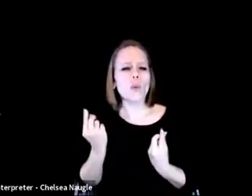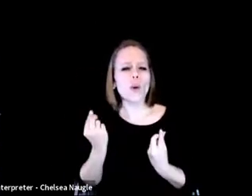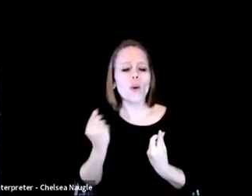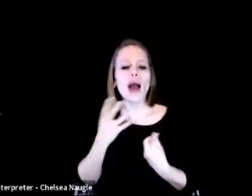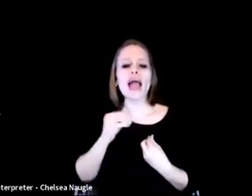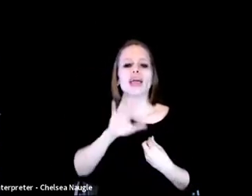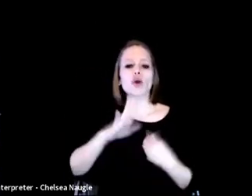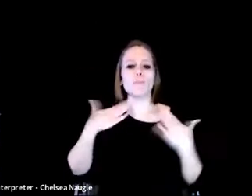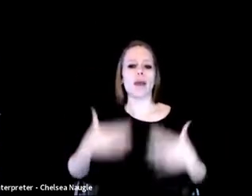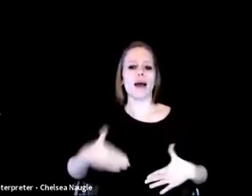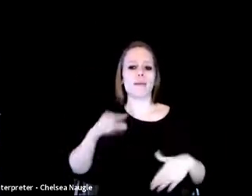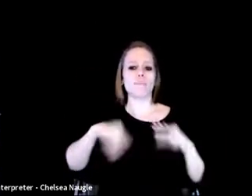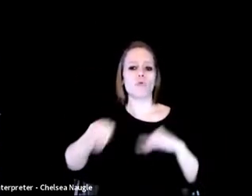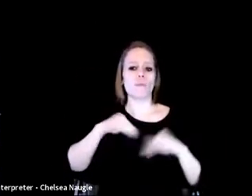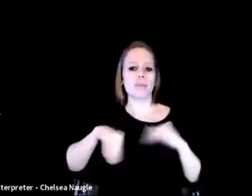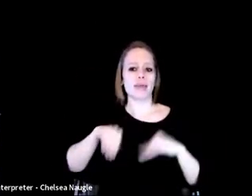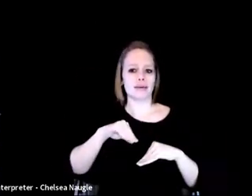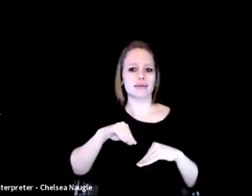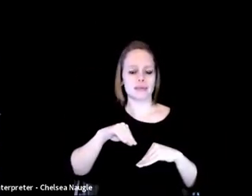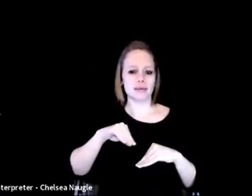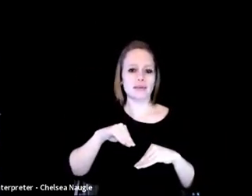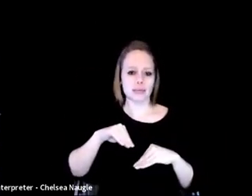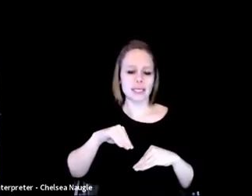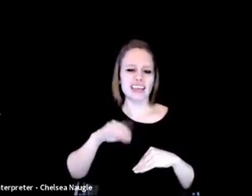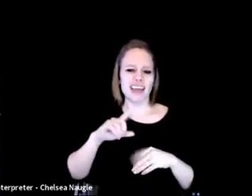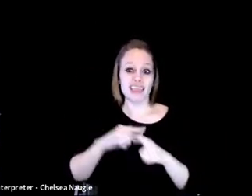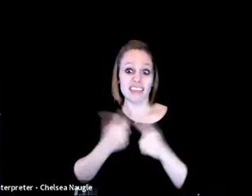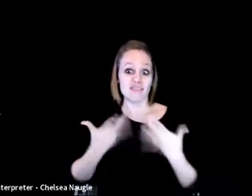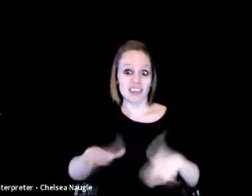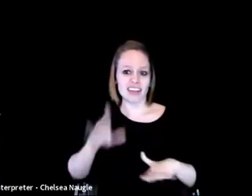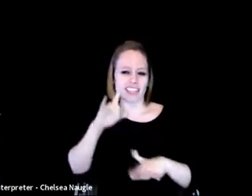movement she does. And then I'll show you what she did right after this.